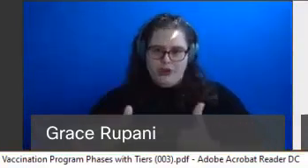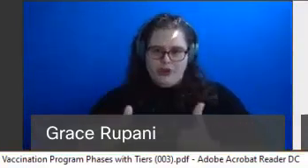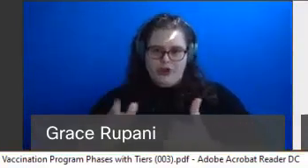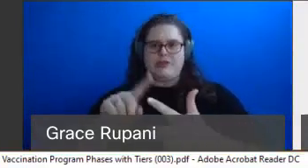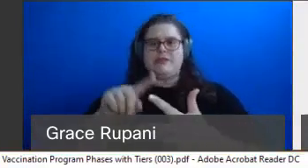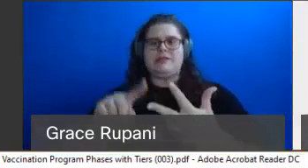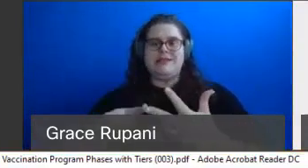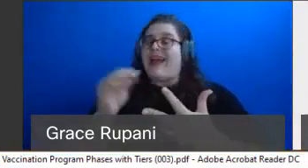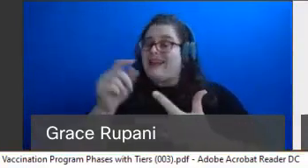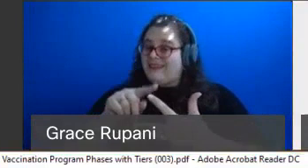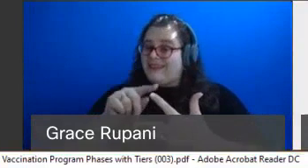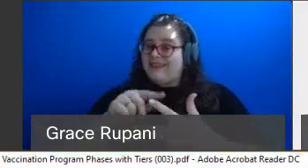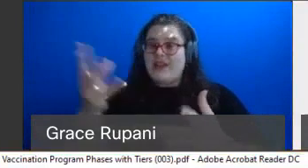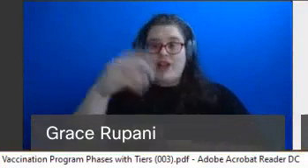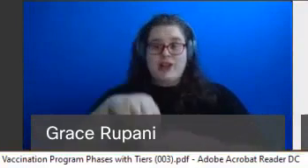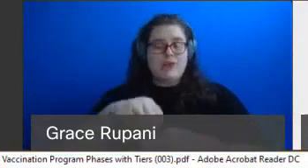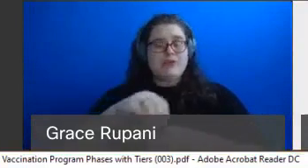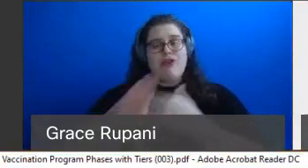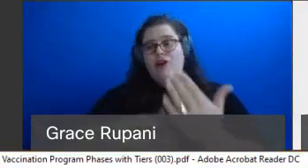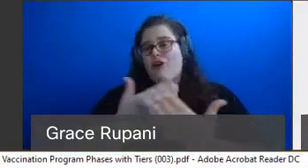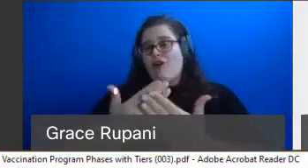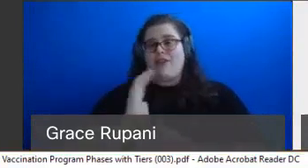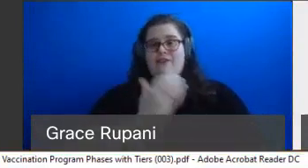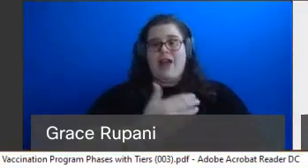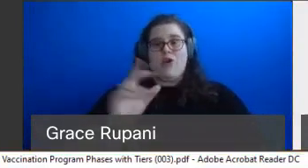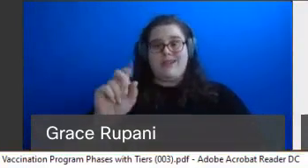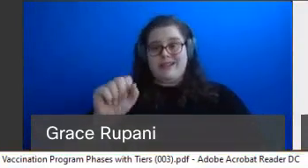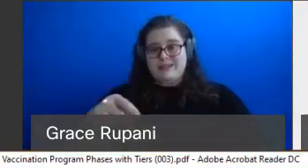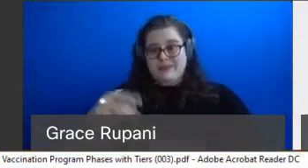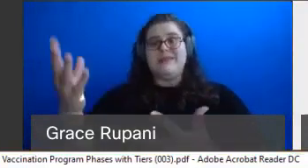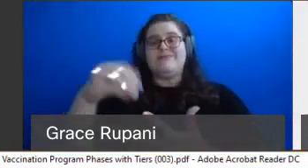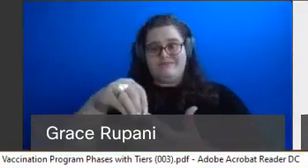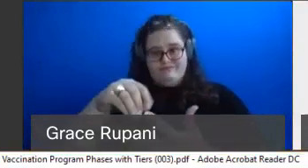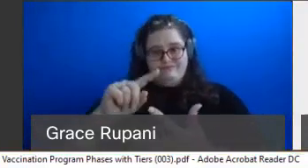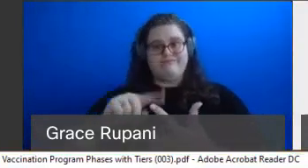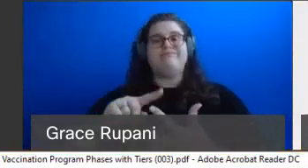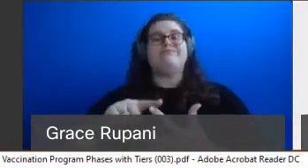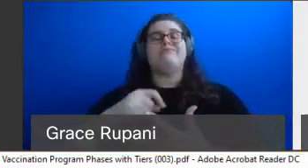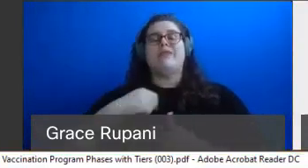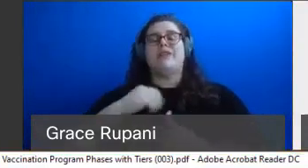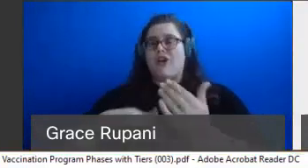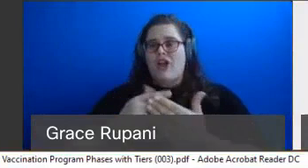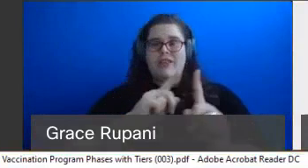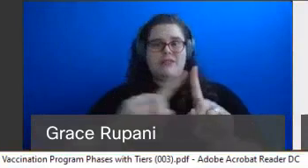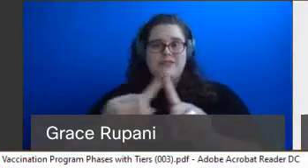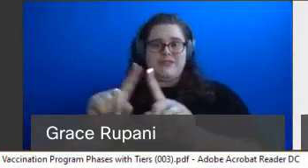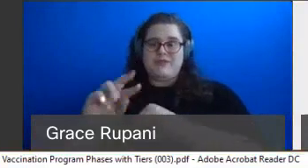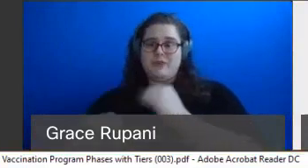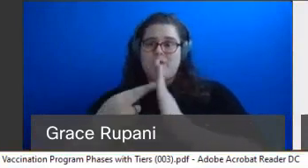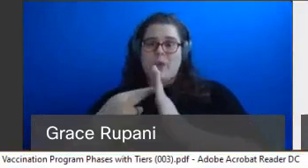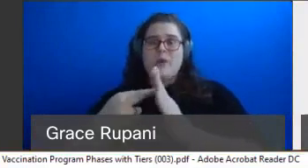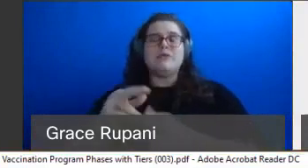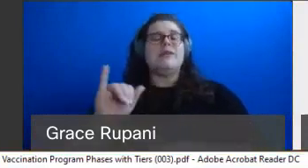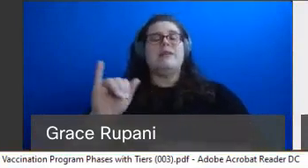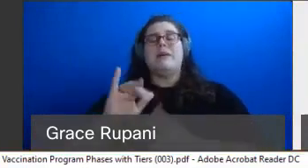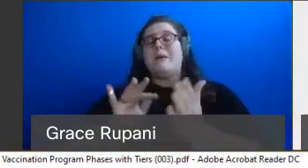healthcare personnel included all of our DSPs, all of our staff who have